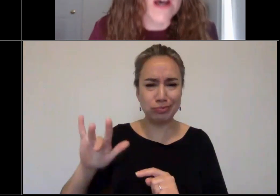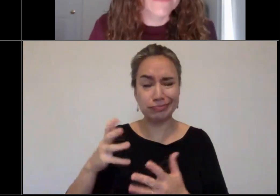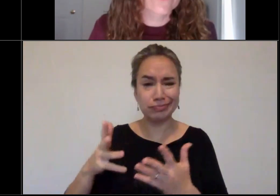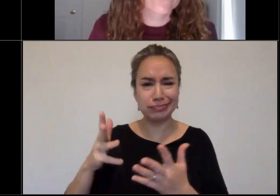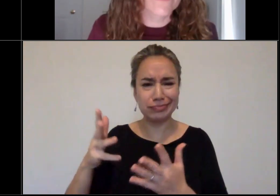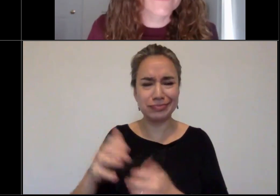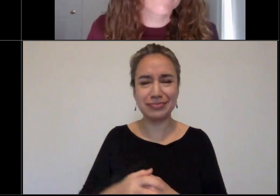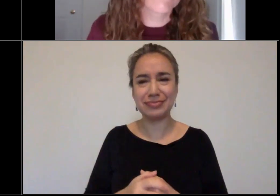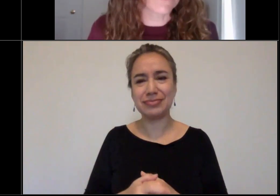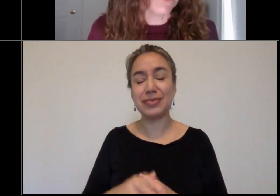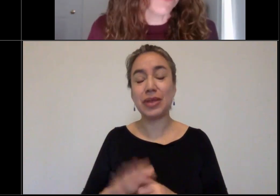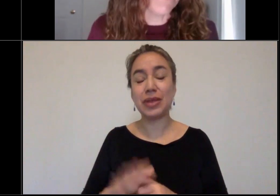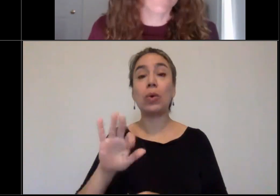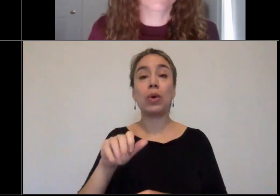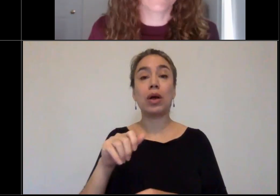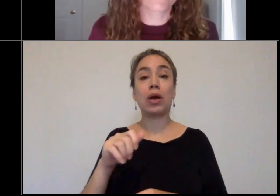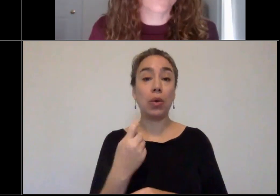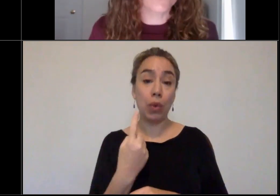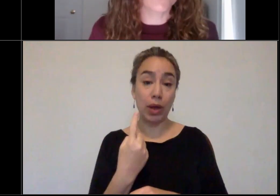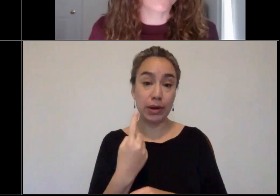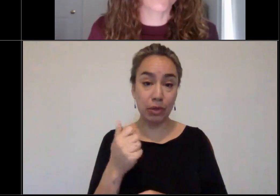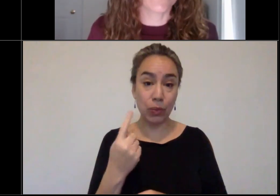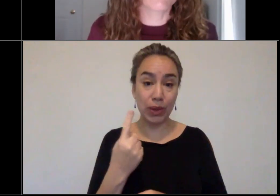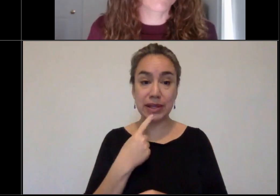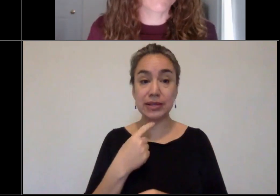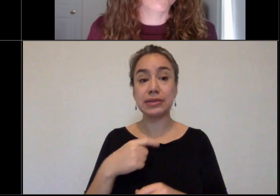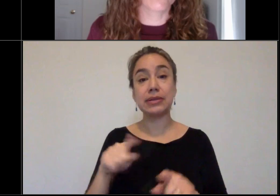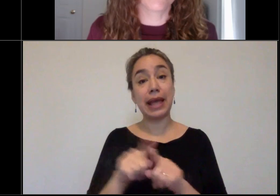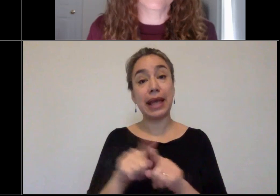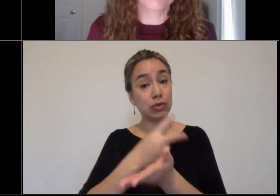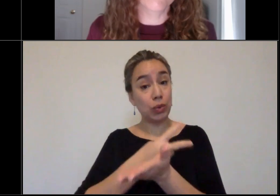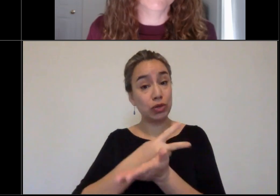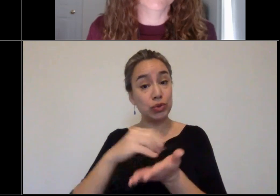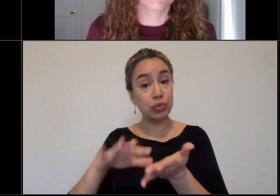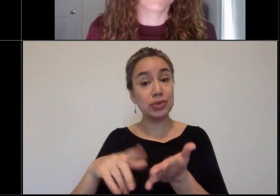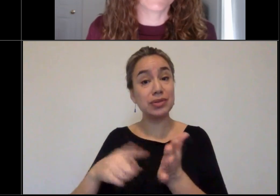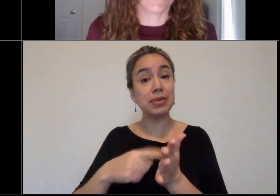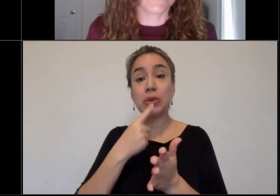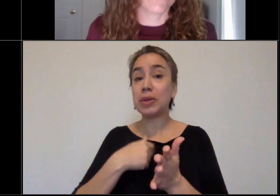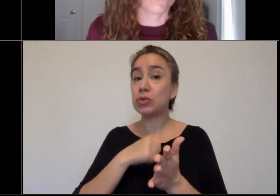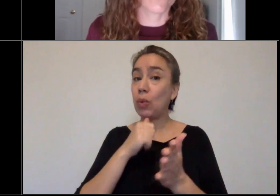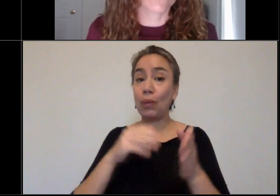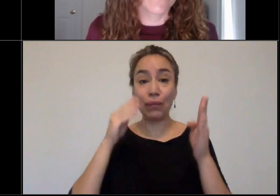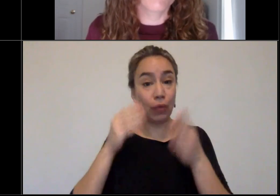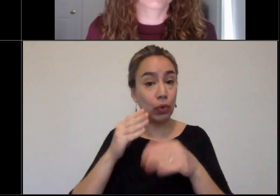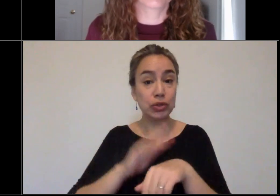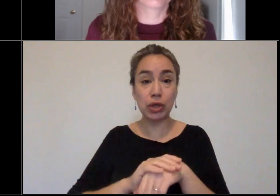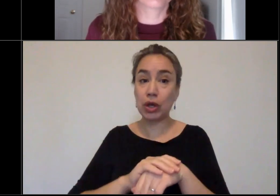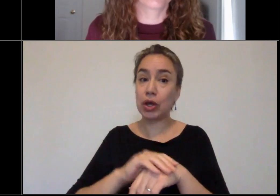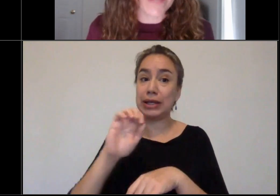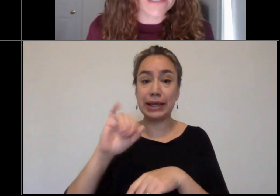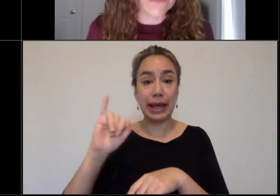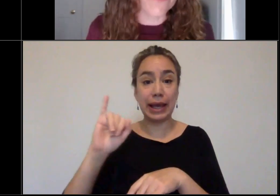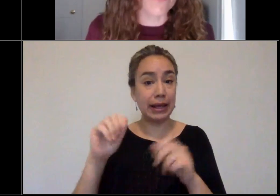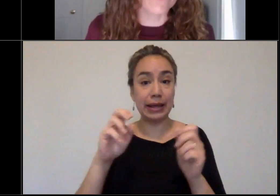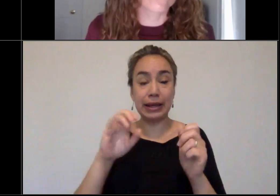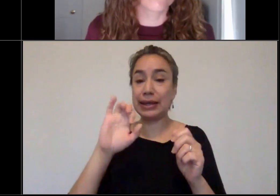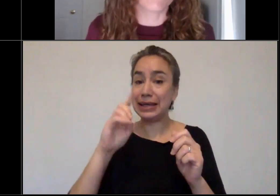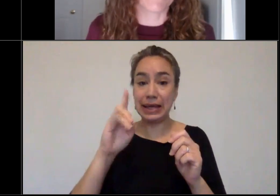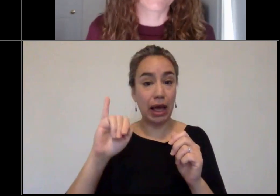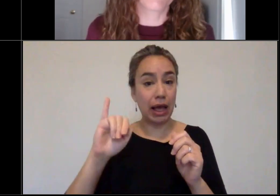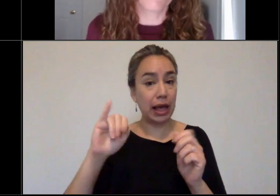Oh, here's one for anyone. It says, as a graduate student, I'm sometimes told not to focus on DEI issues because it detracts